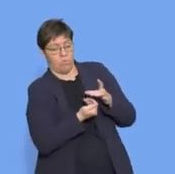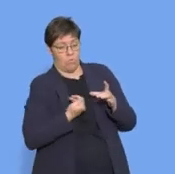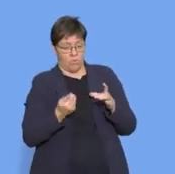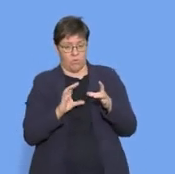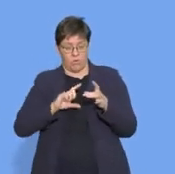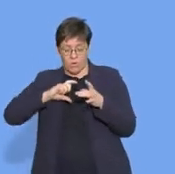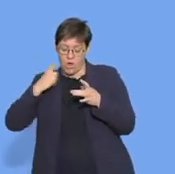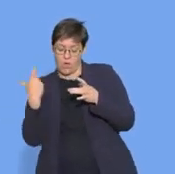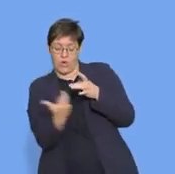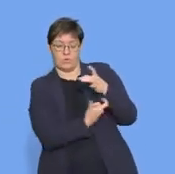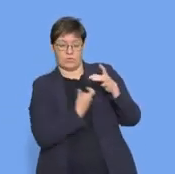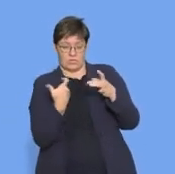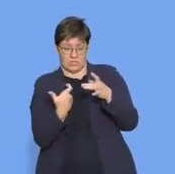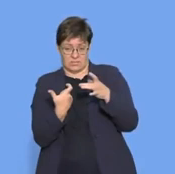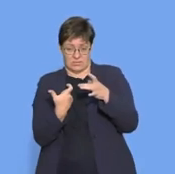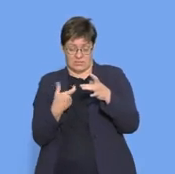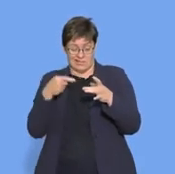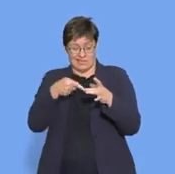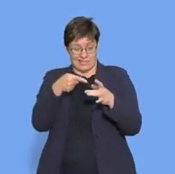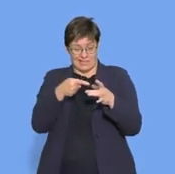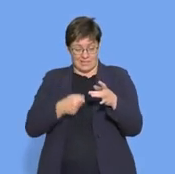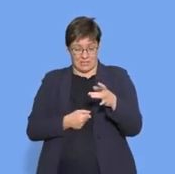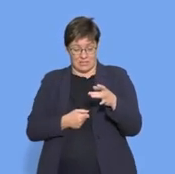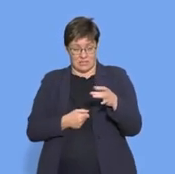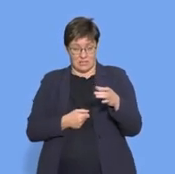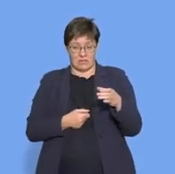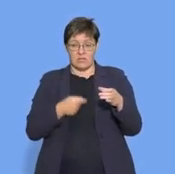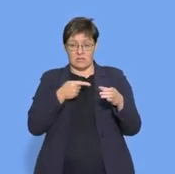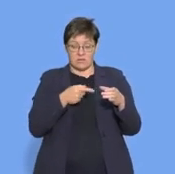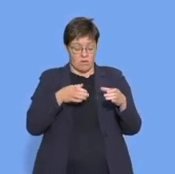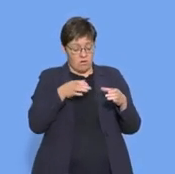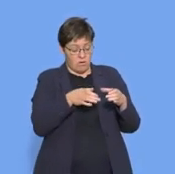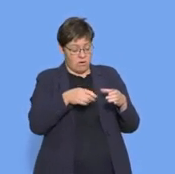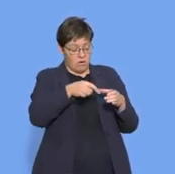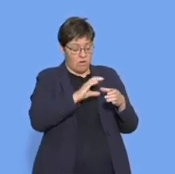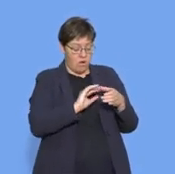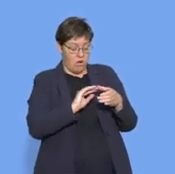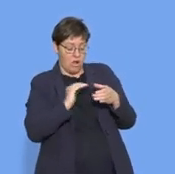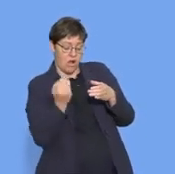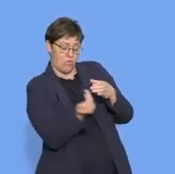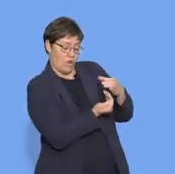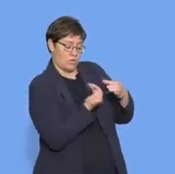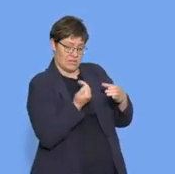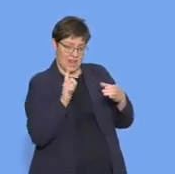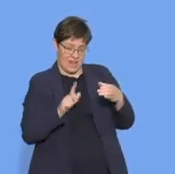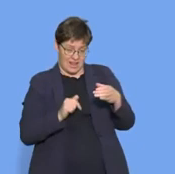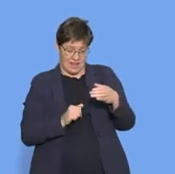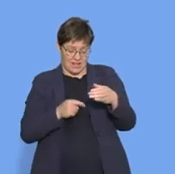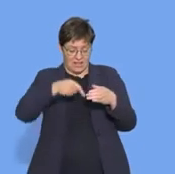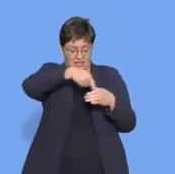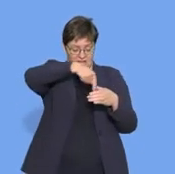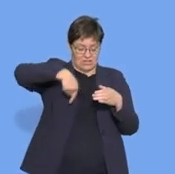shape, the rectangle goes around the circle shape. So essentially the length goes around